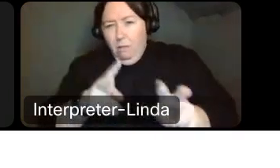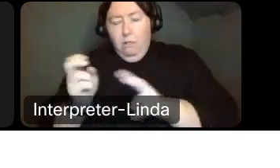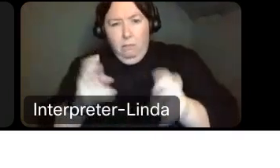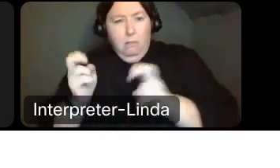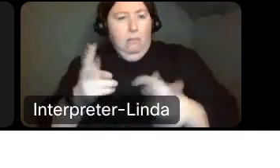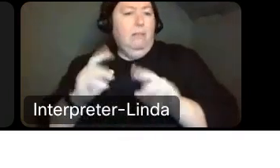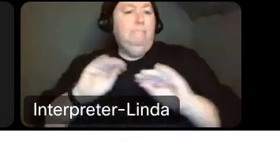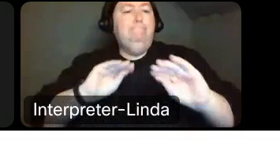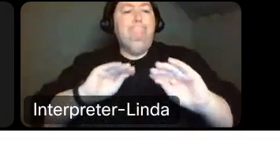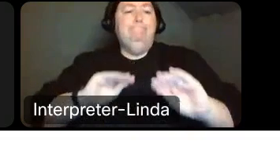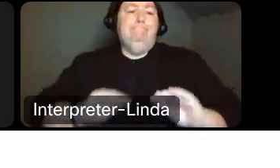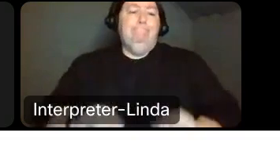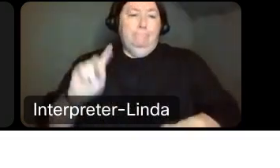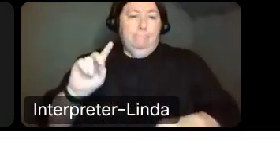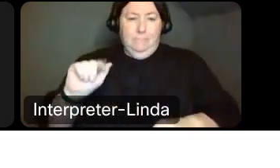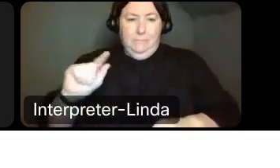data.